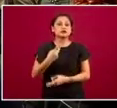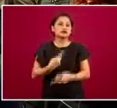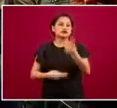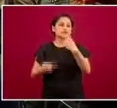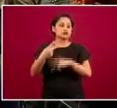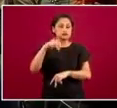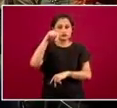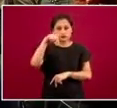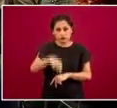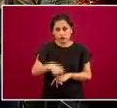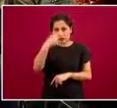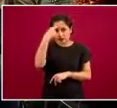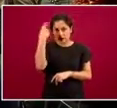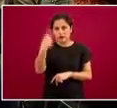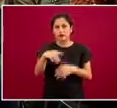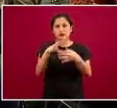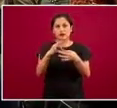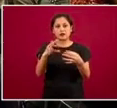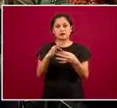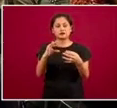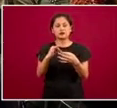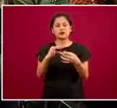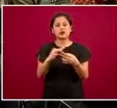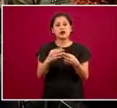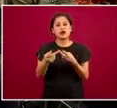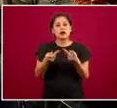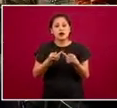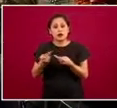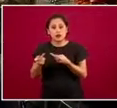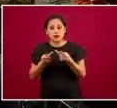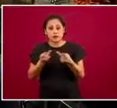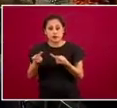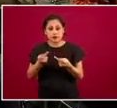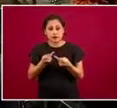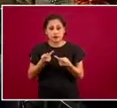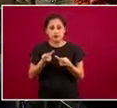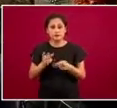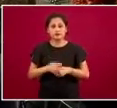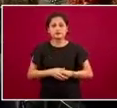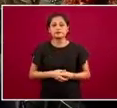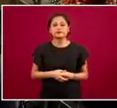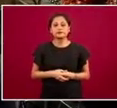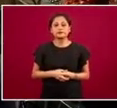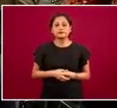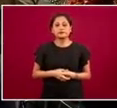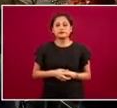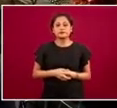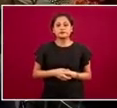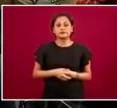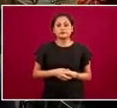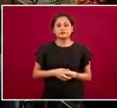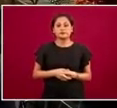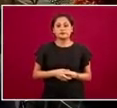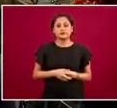and thank you for the opportunity of sharing with us the hospital conversion plan